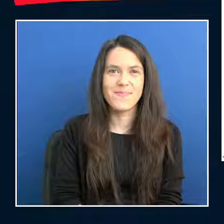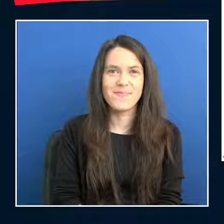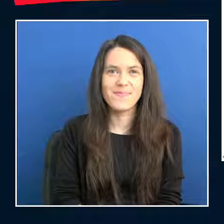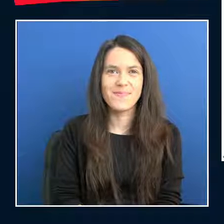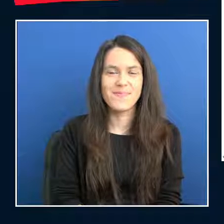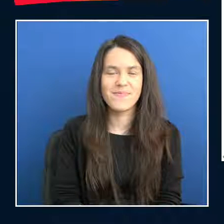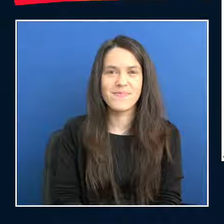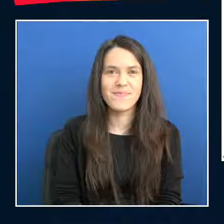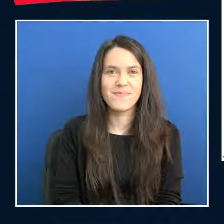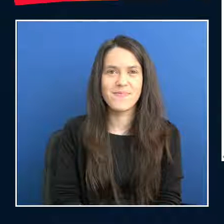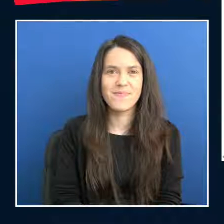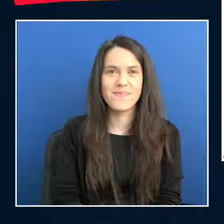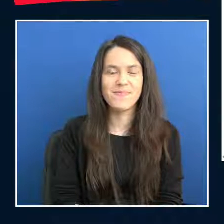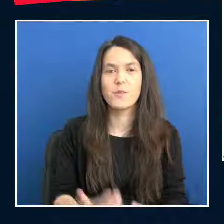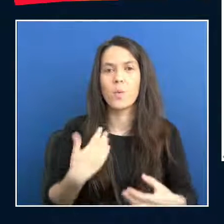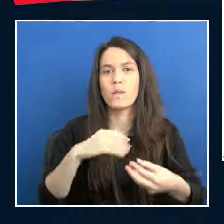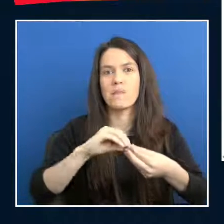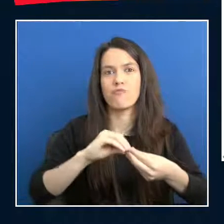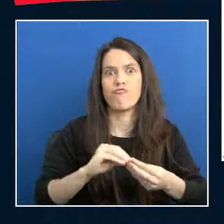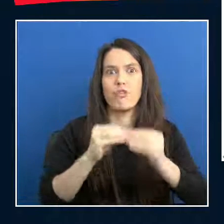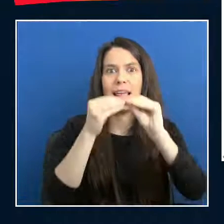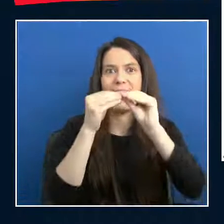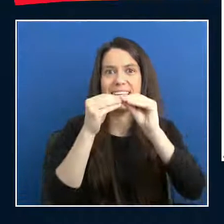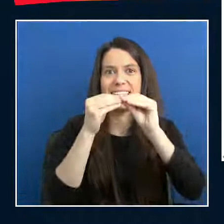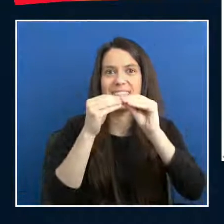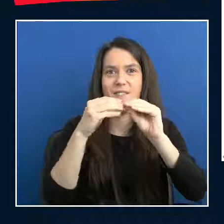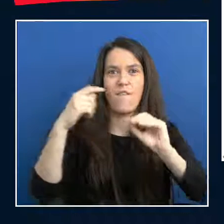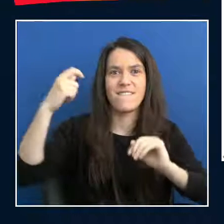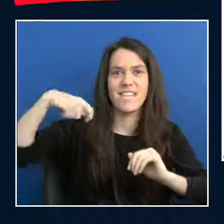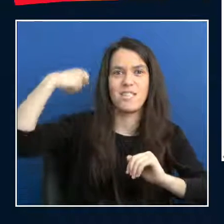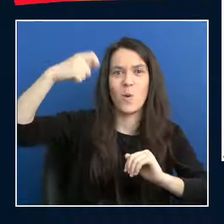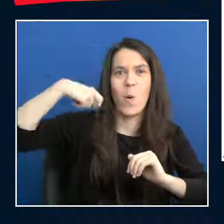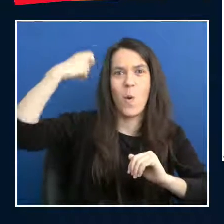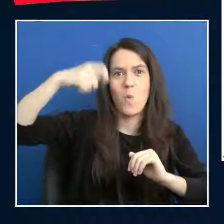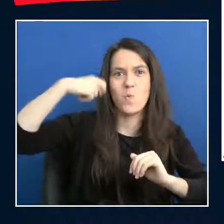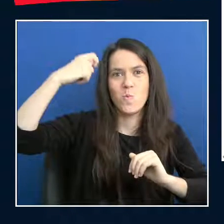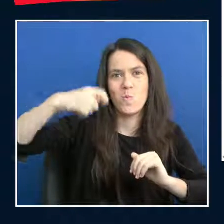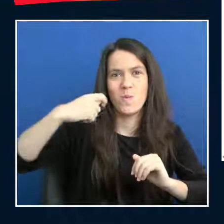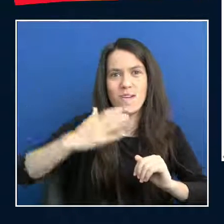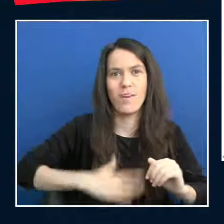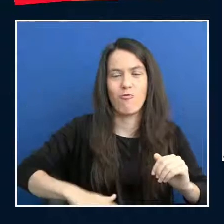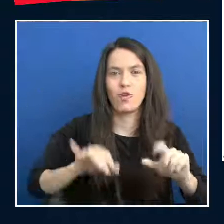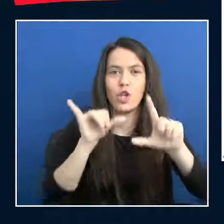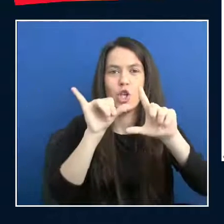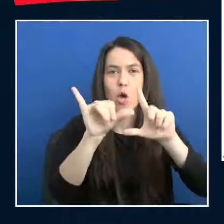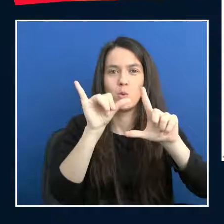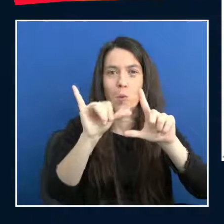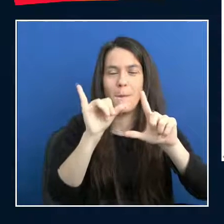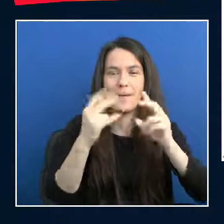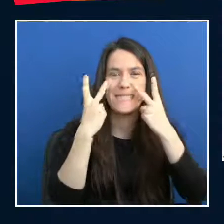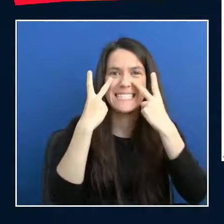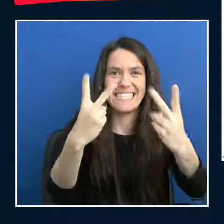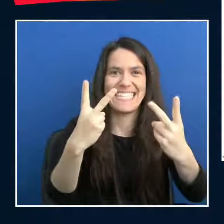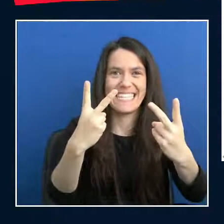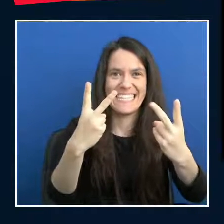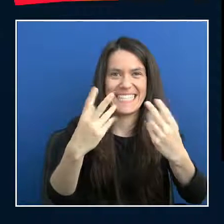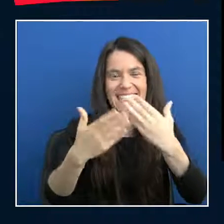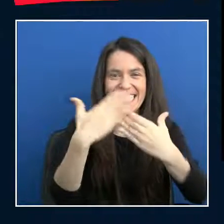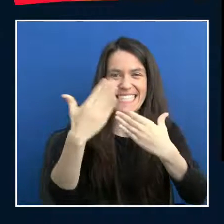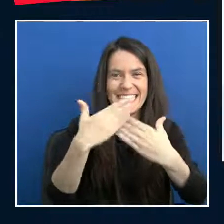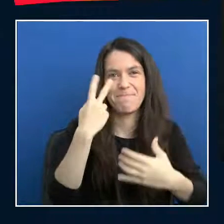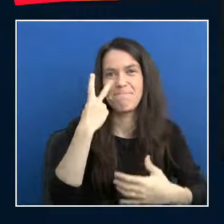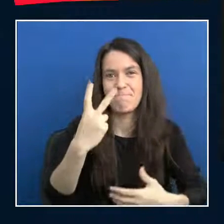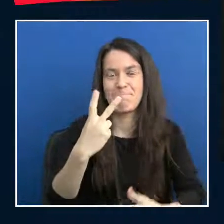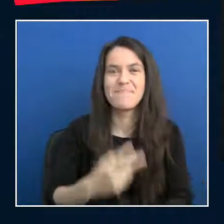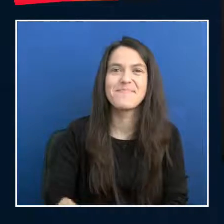sure that we stay in time. I uploaded it to YouTube, so actually everyone can have a look